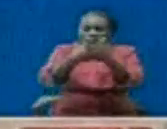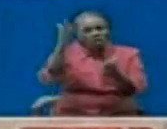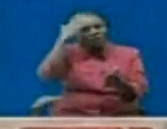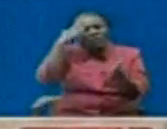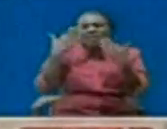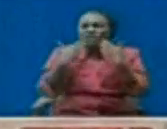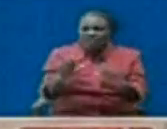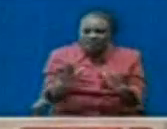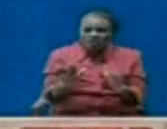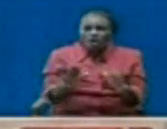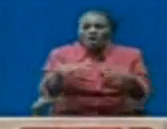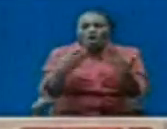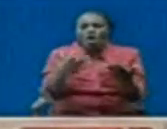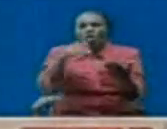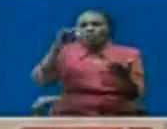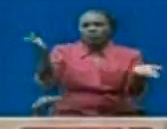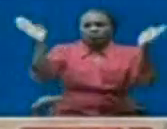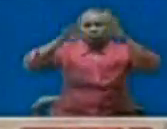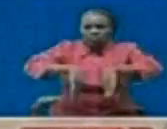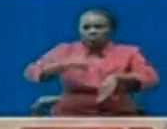are disbanding IEBC,